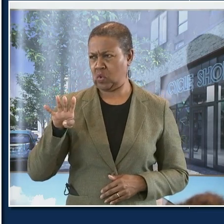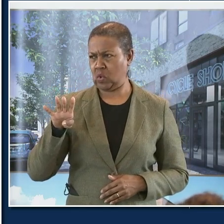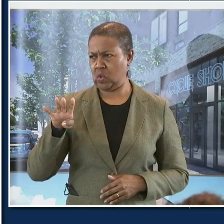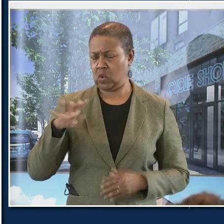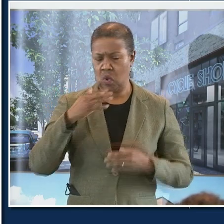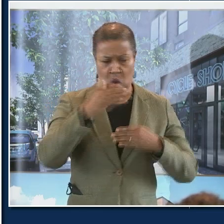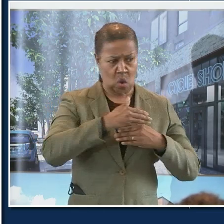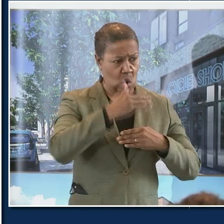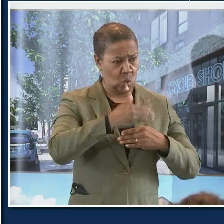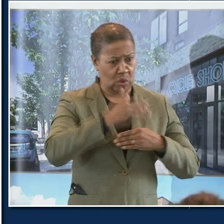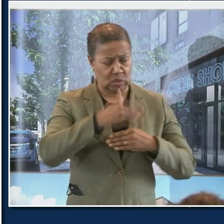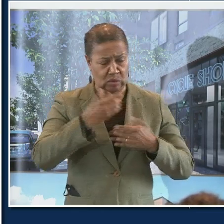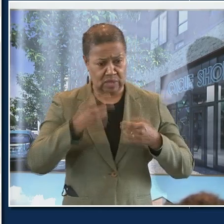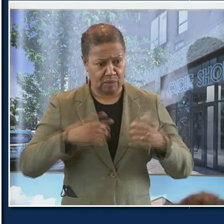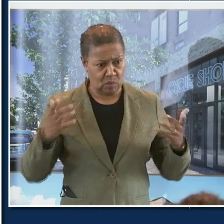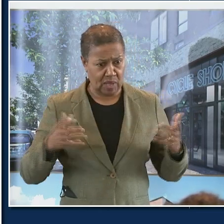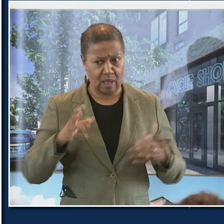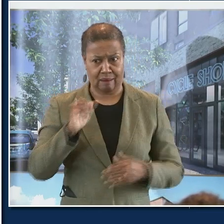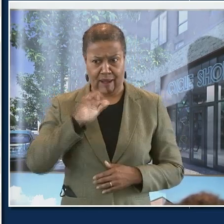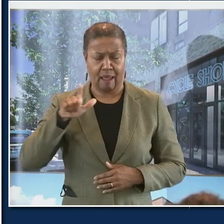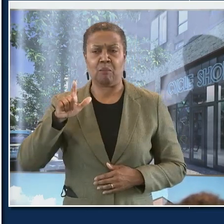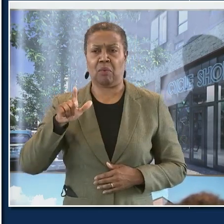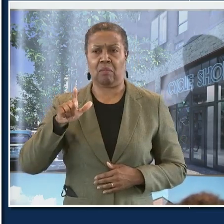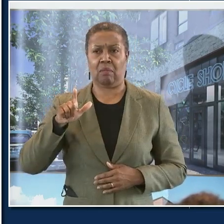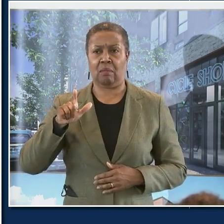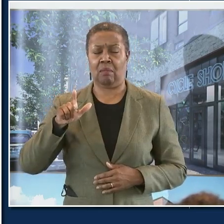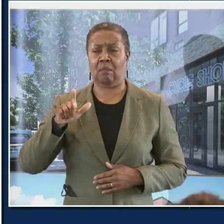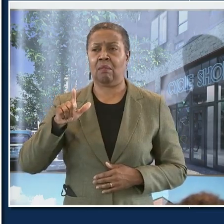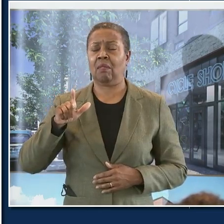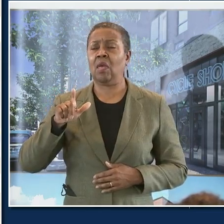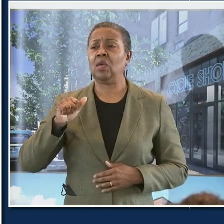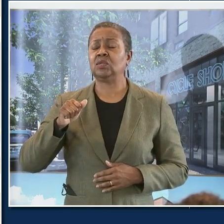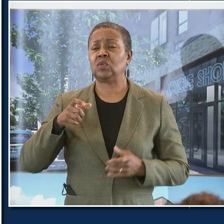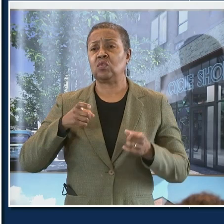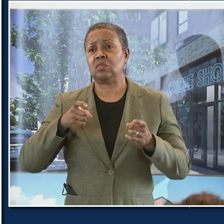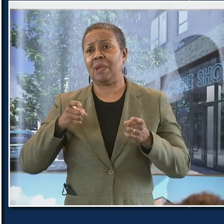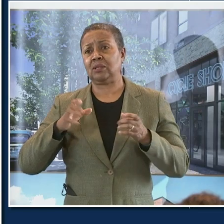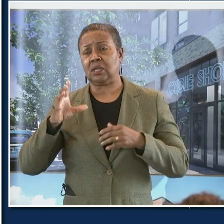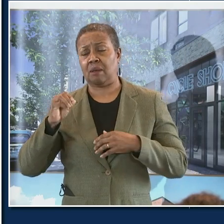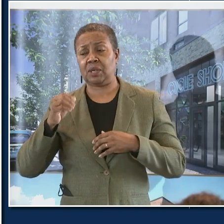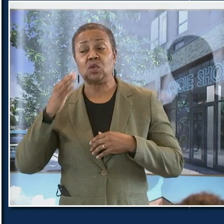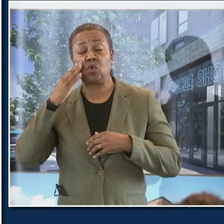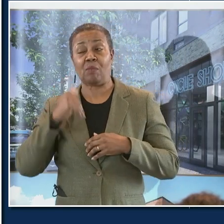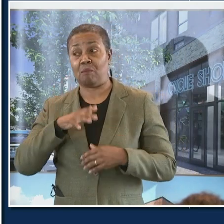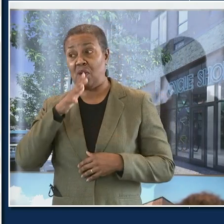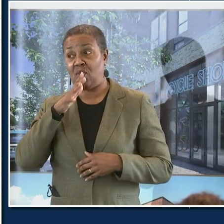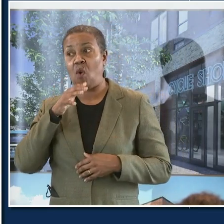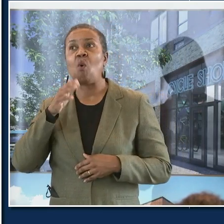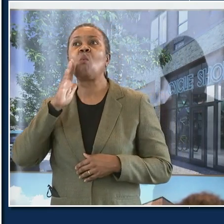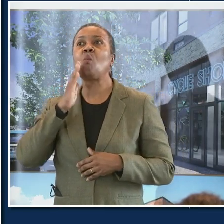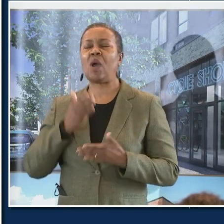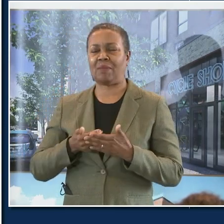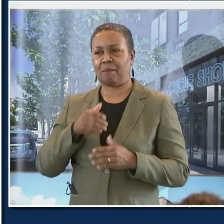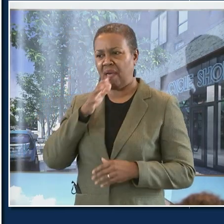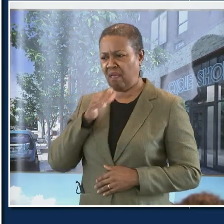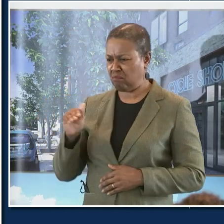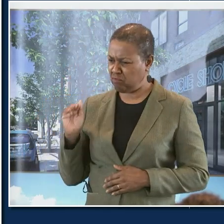windows until April. So just know my mother, the management company got to know my mother very well.